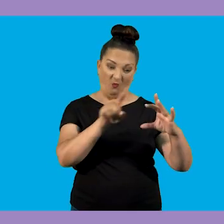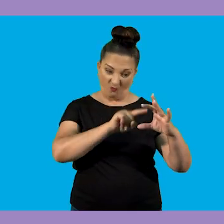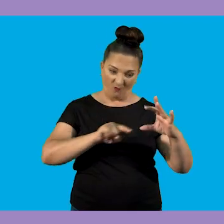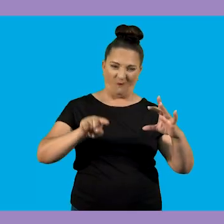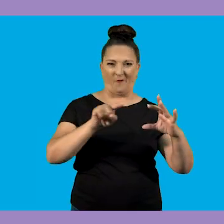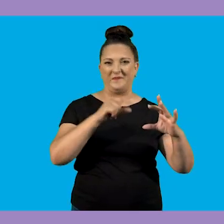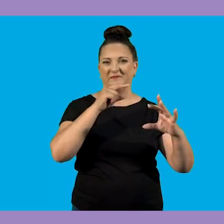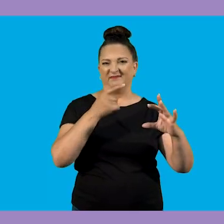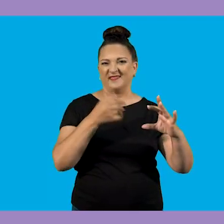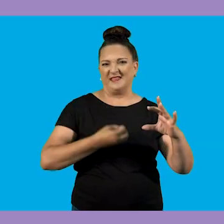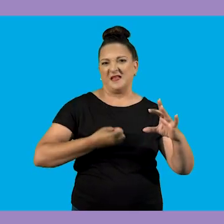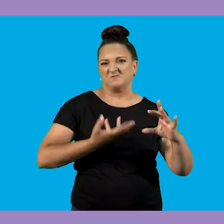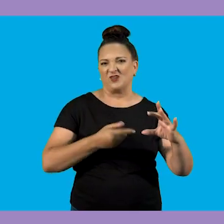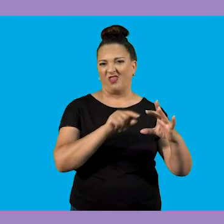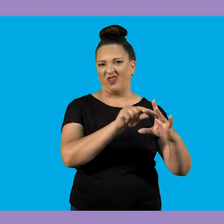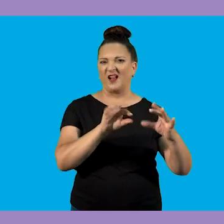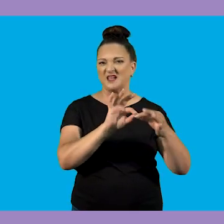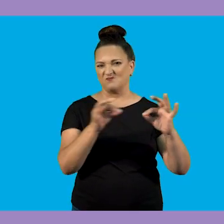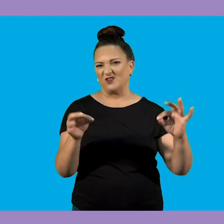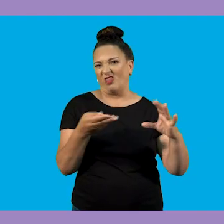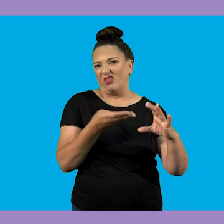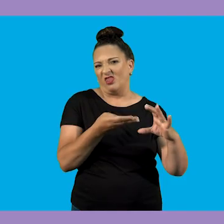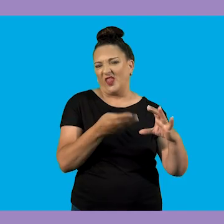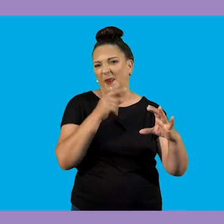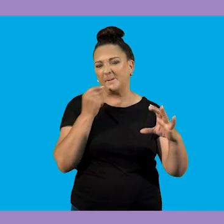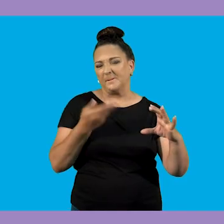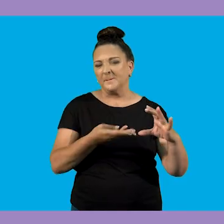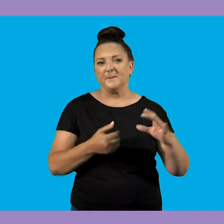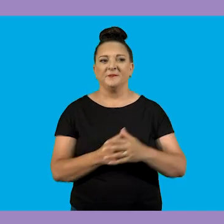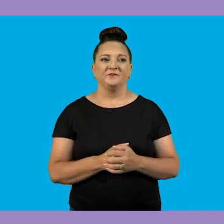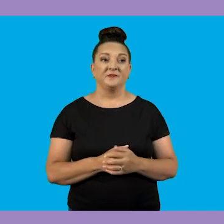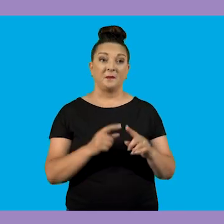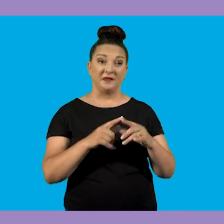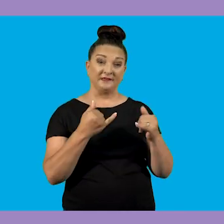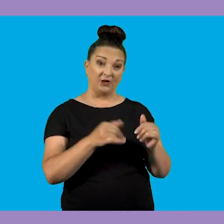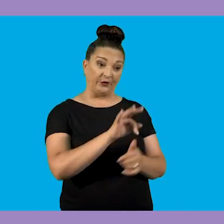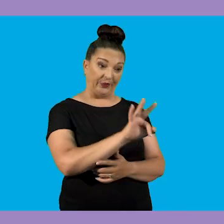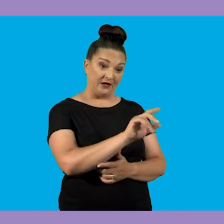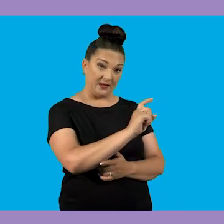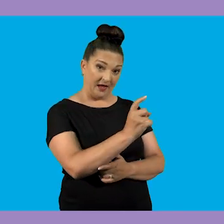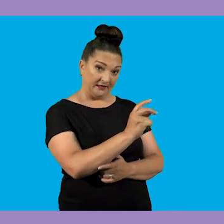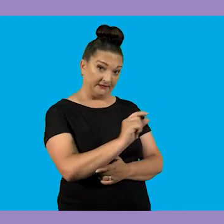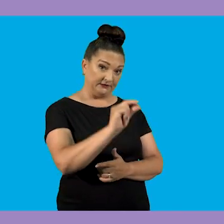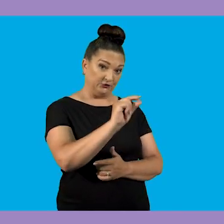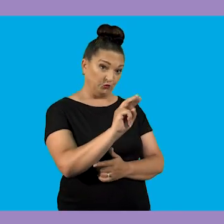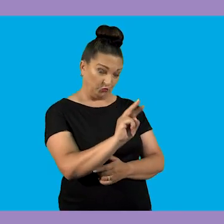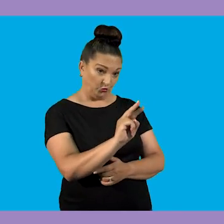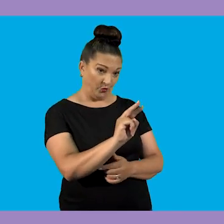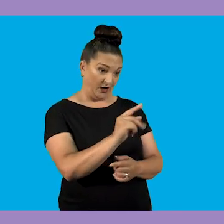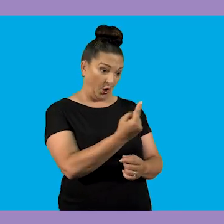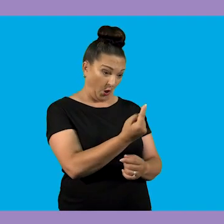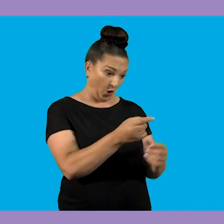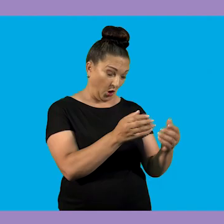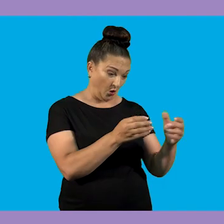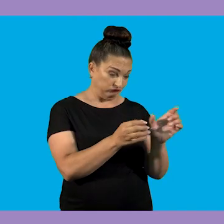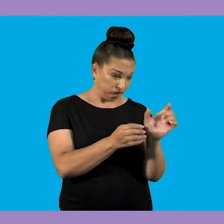an expression which we spoke about. Now, when we're looking at them individually, the 3x squared alone and